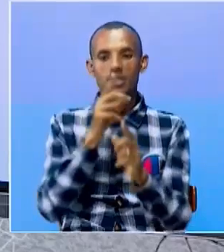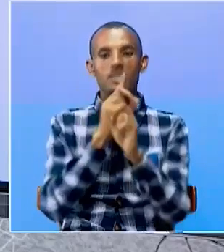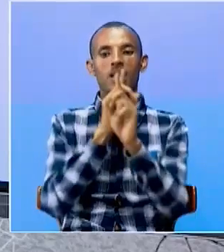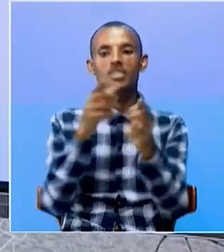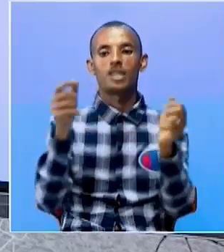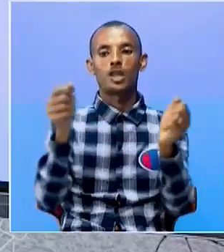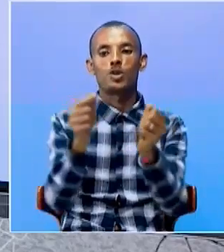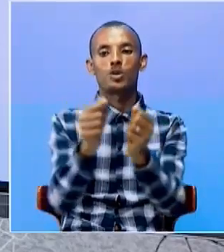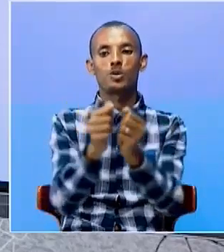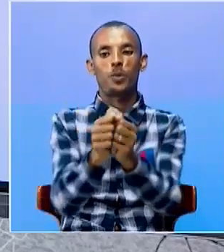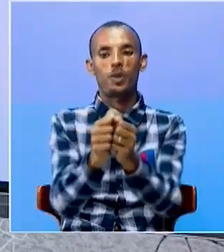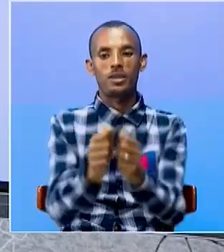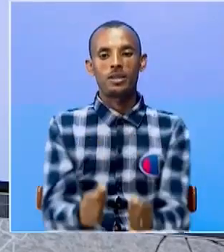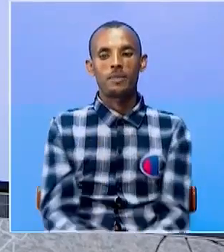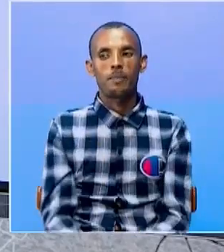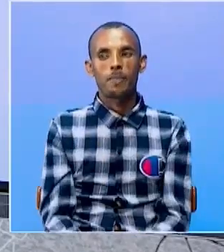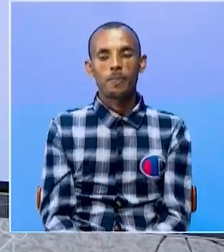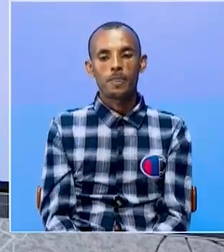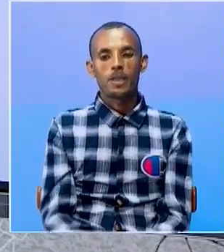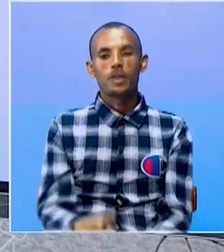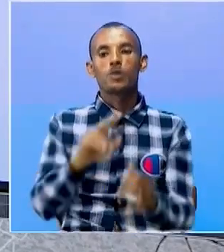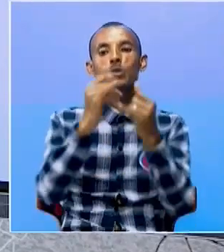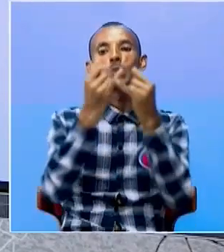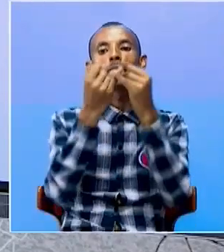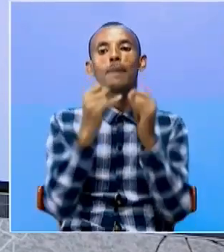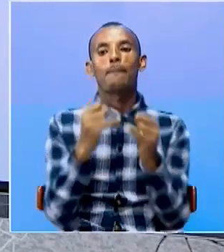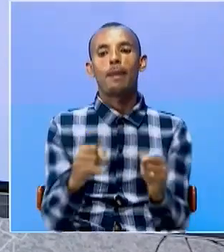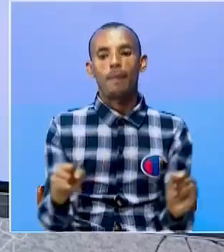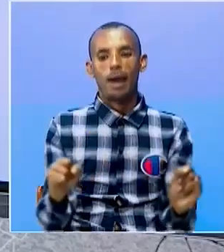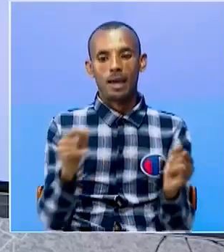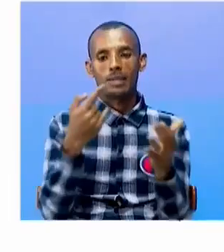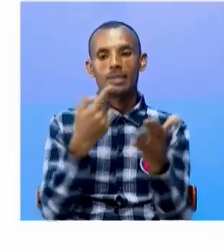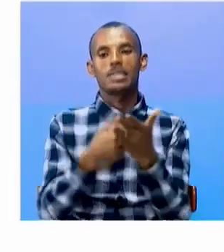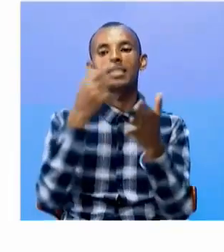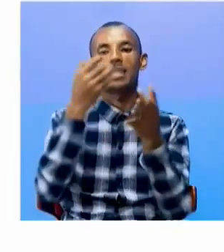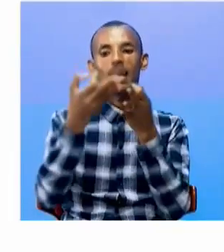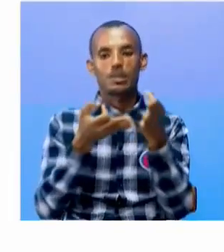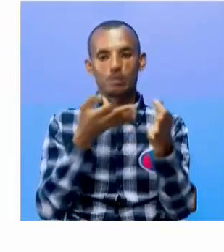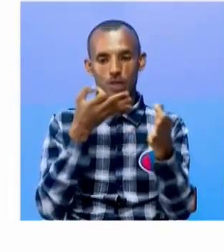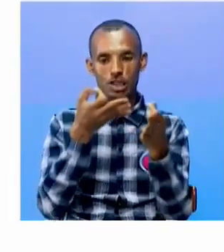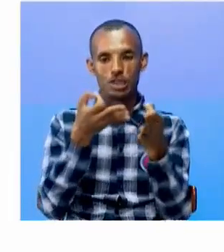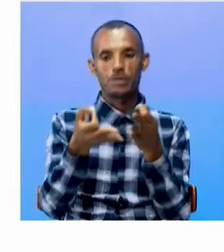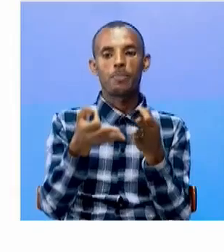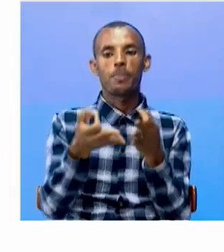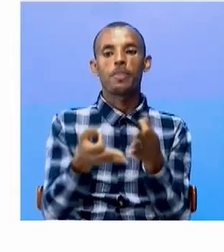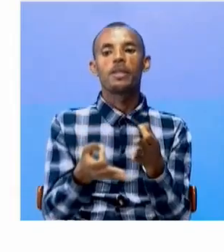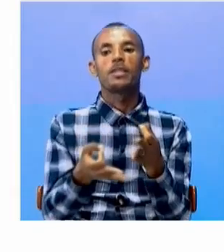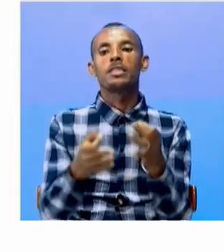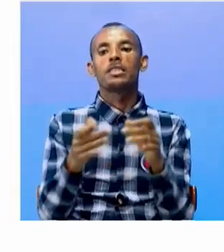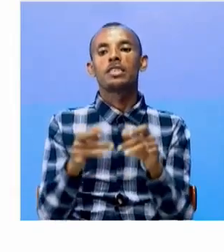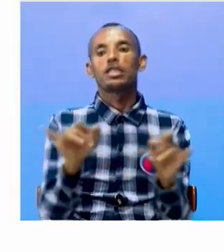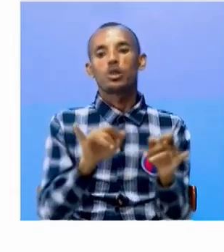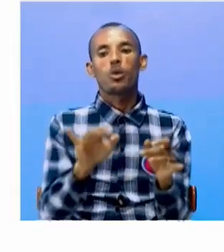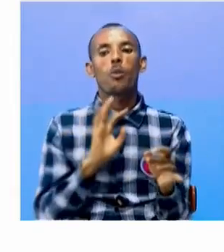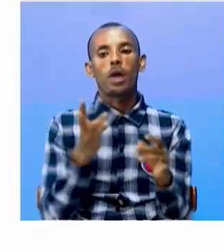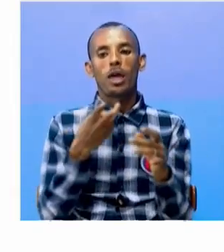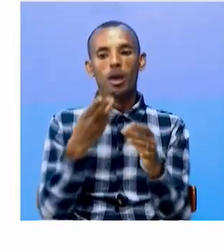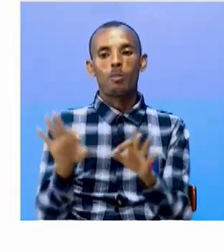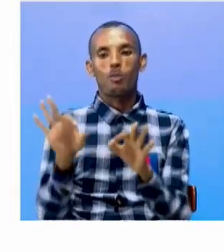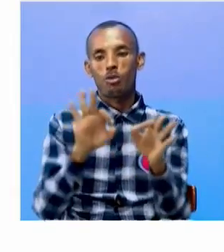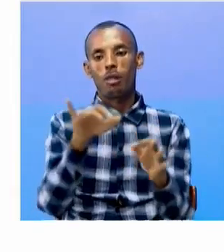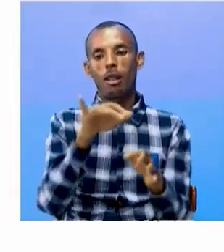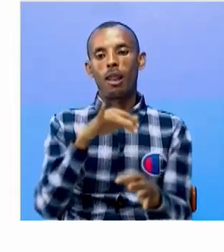together. To simplify this expression, just we put like terms together.